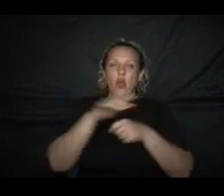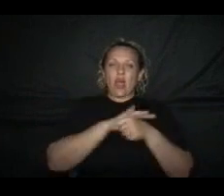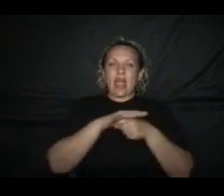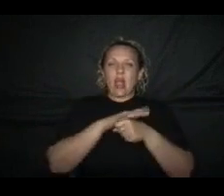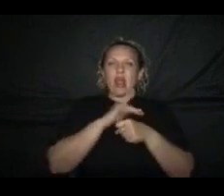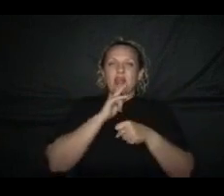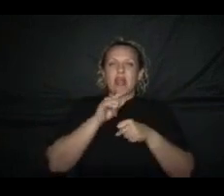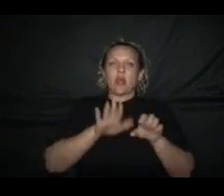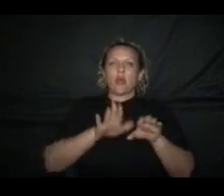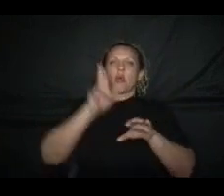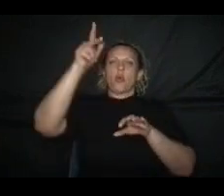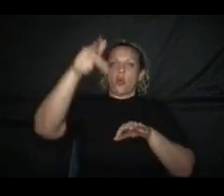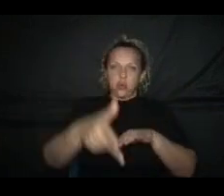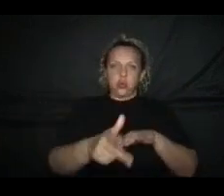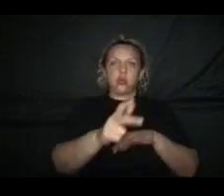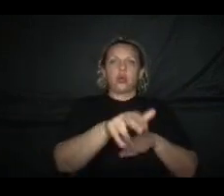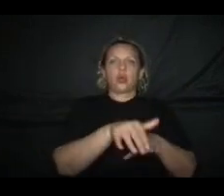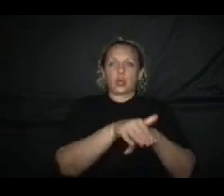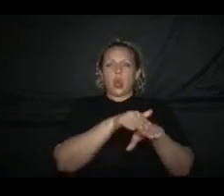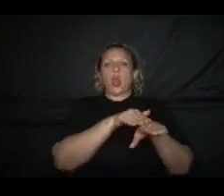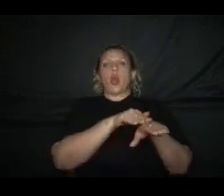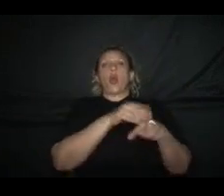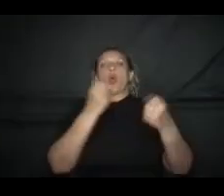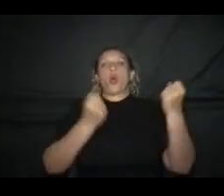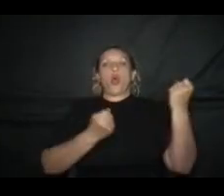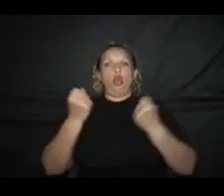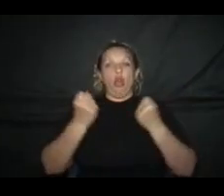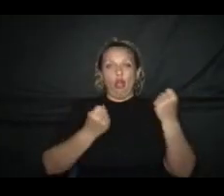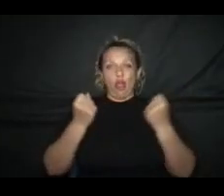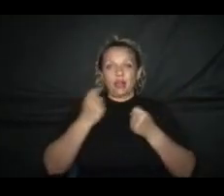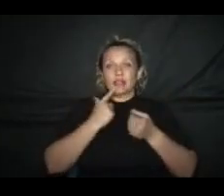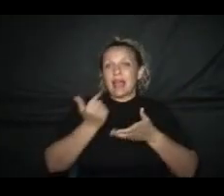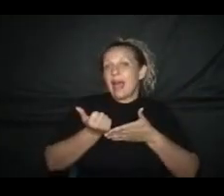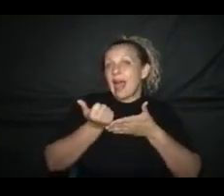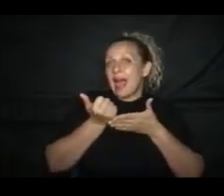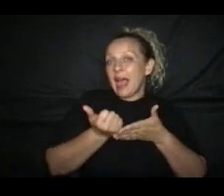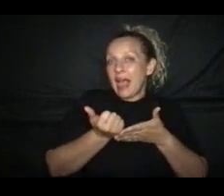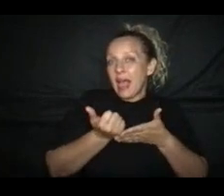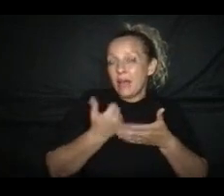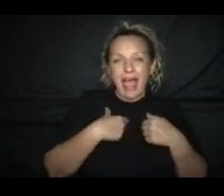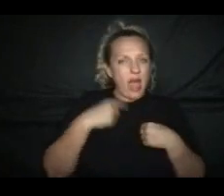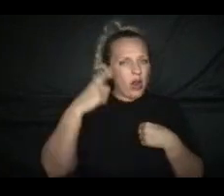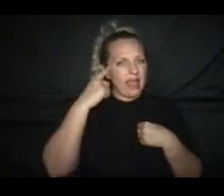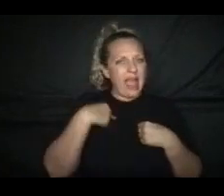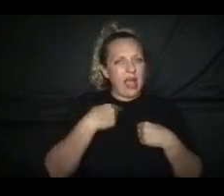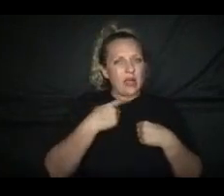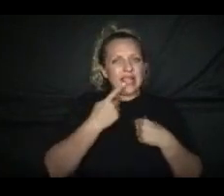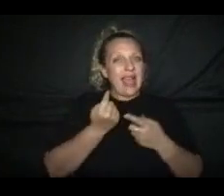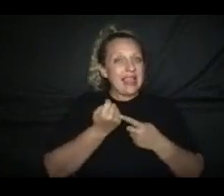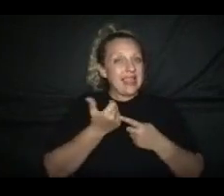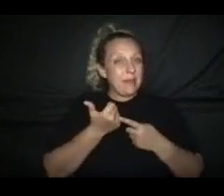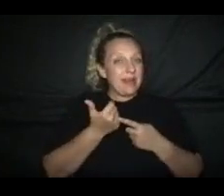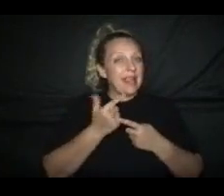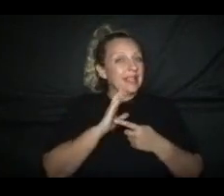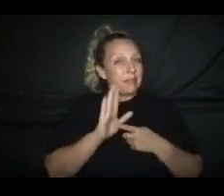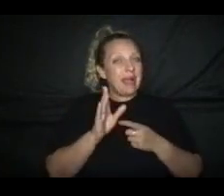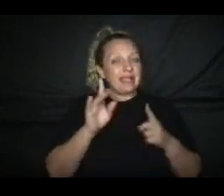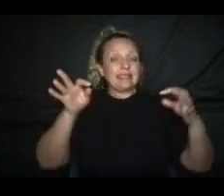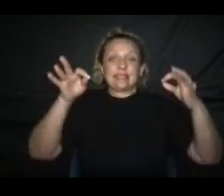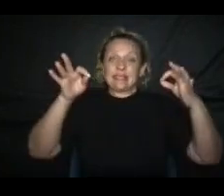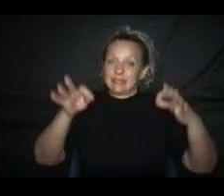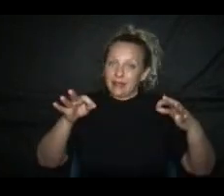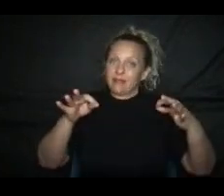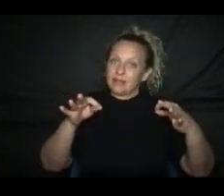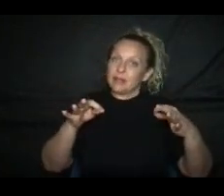slow the flow of traffic. So it can help. I don't think I'll say it eliminates, but it's definitely working